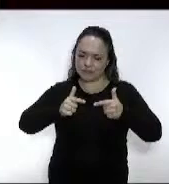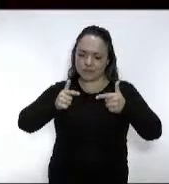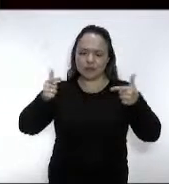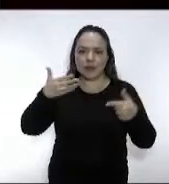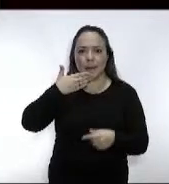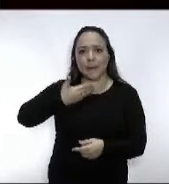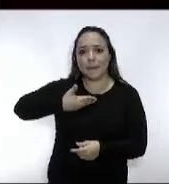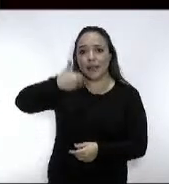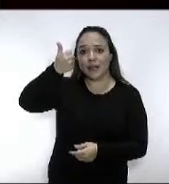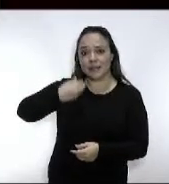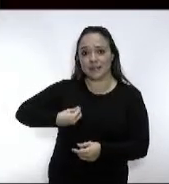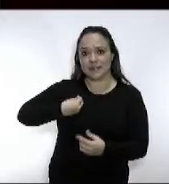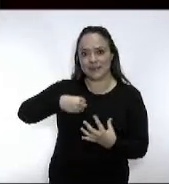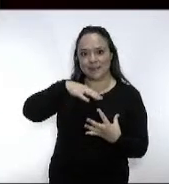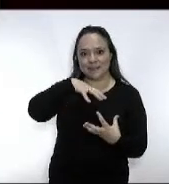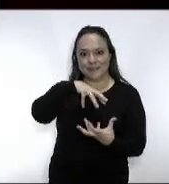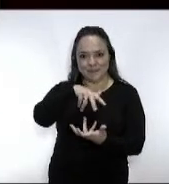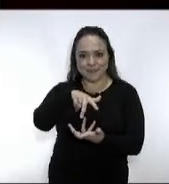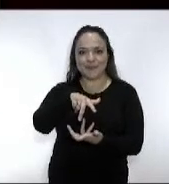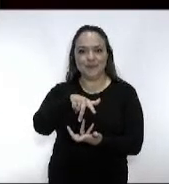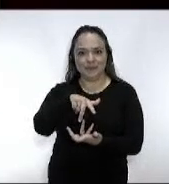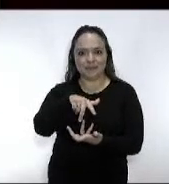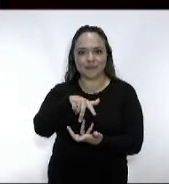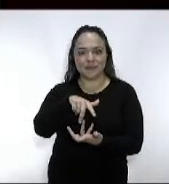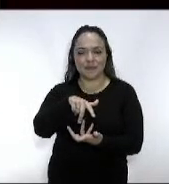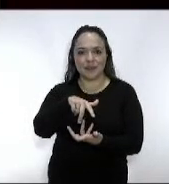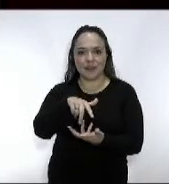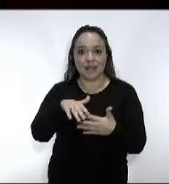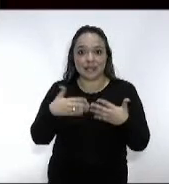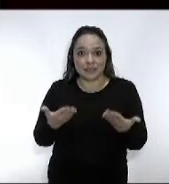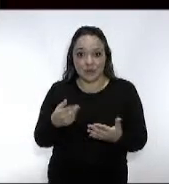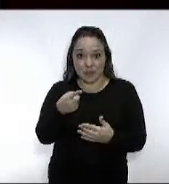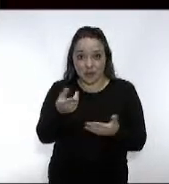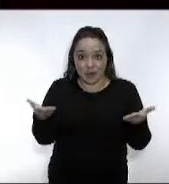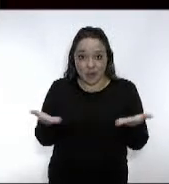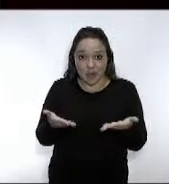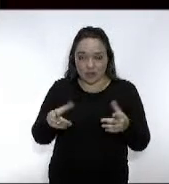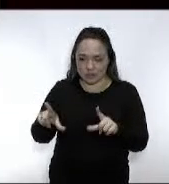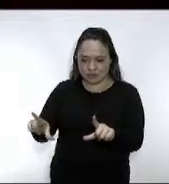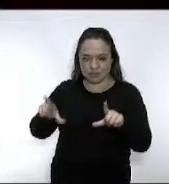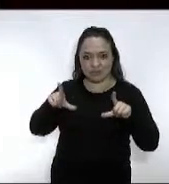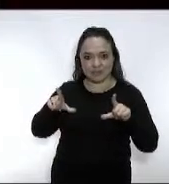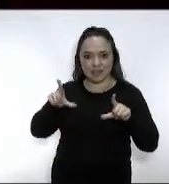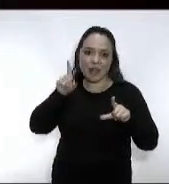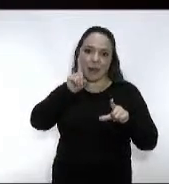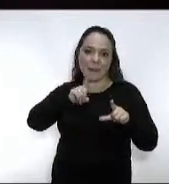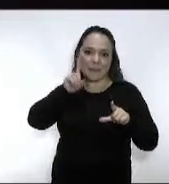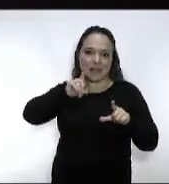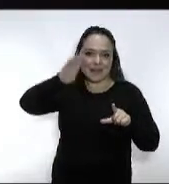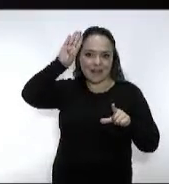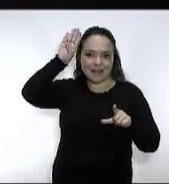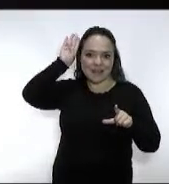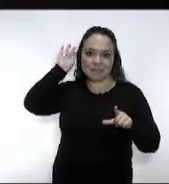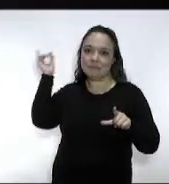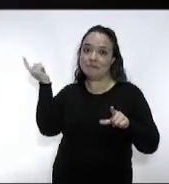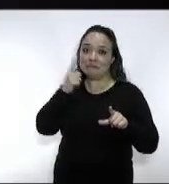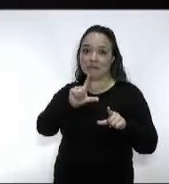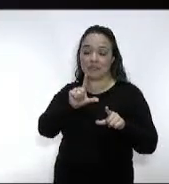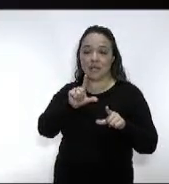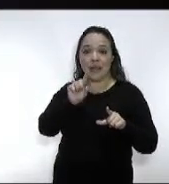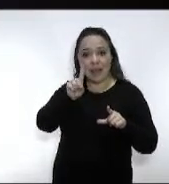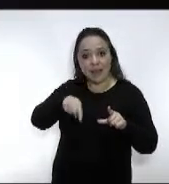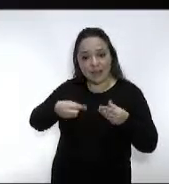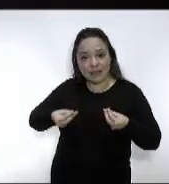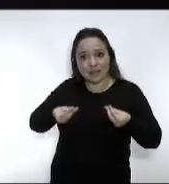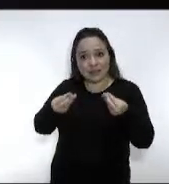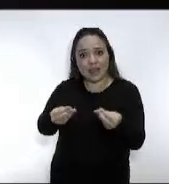world, so that the world will become better. The American Academy that you are concluding today has a proposal